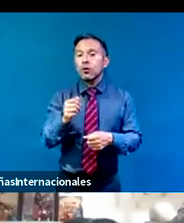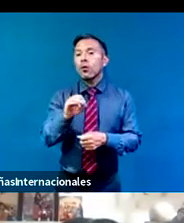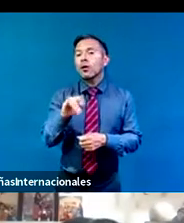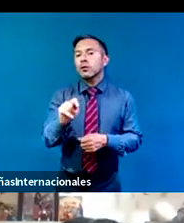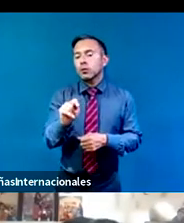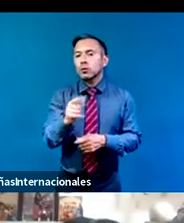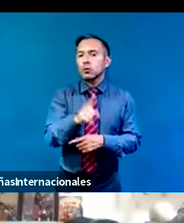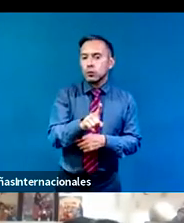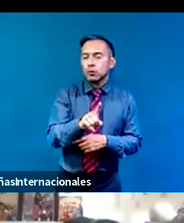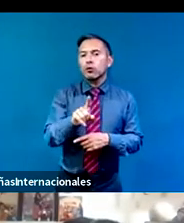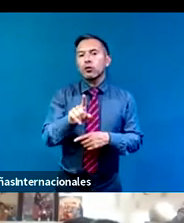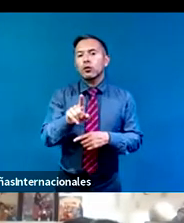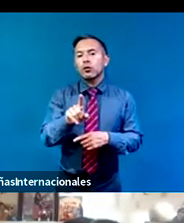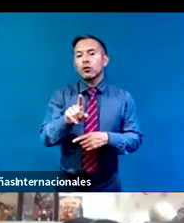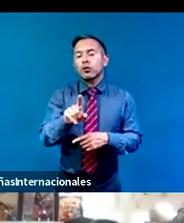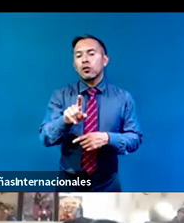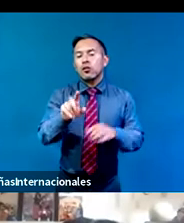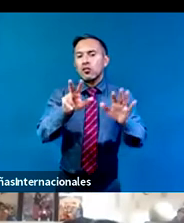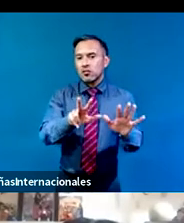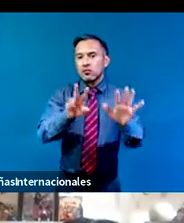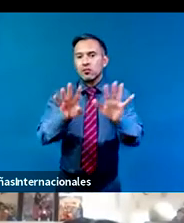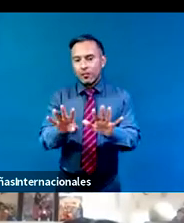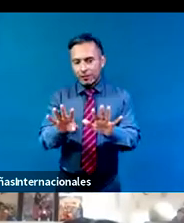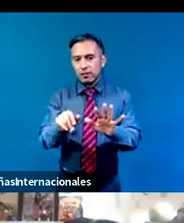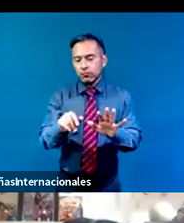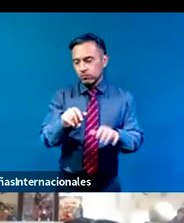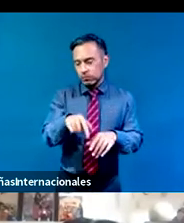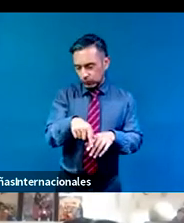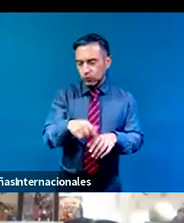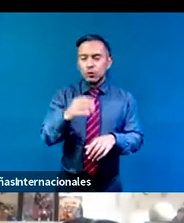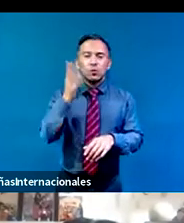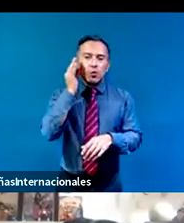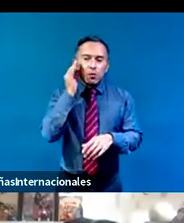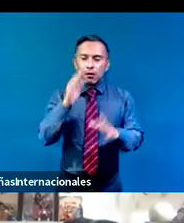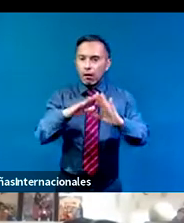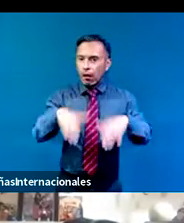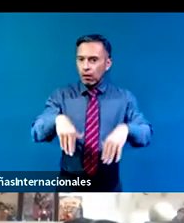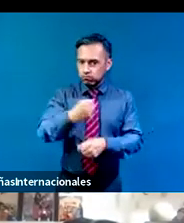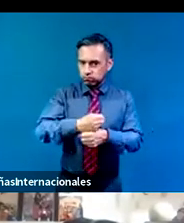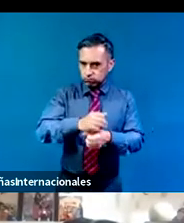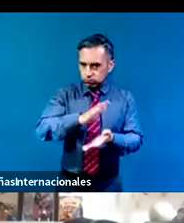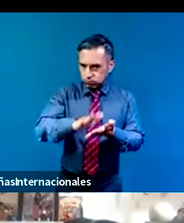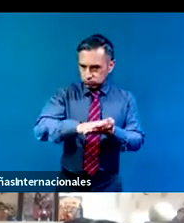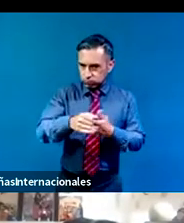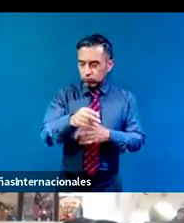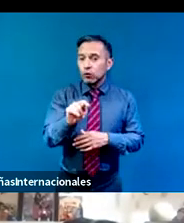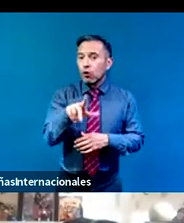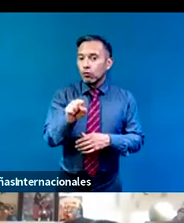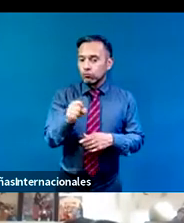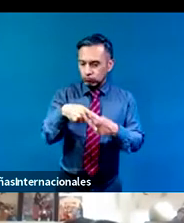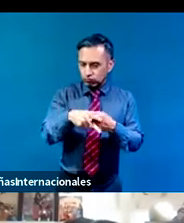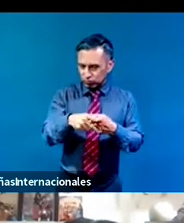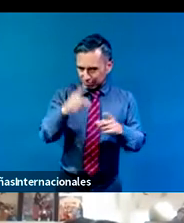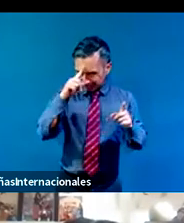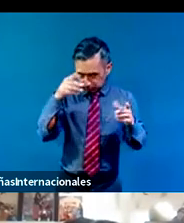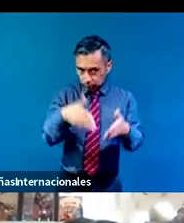domestic workers. Those are actually concrete tools that for which we must push so that we precisely